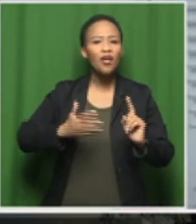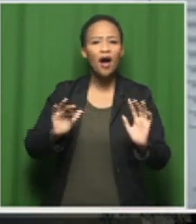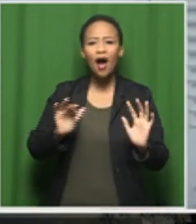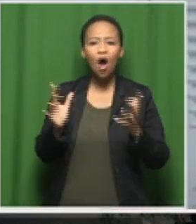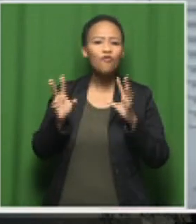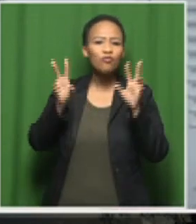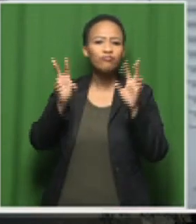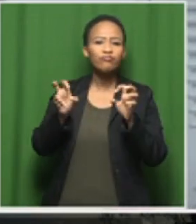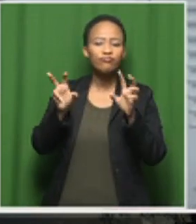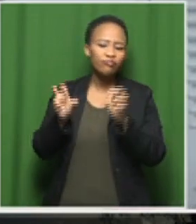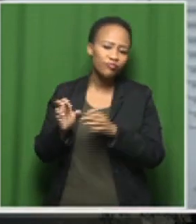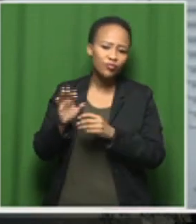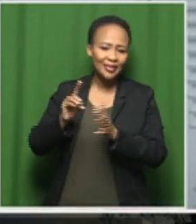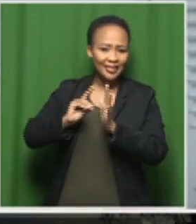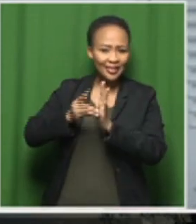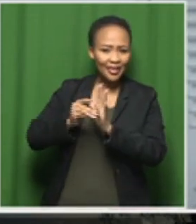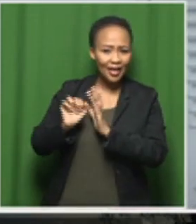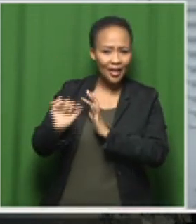designs.